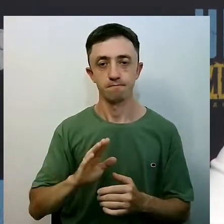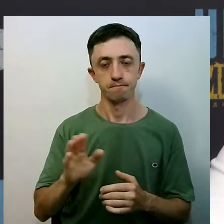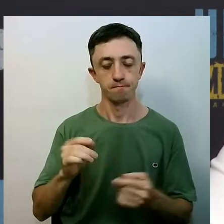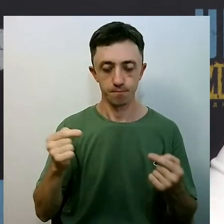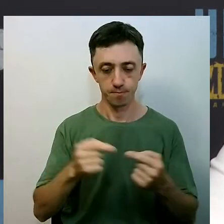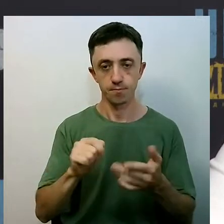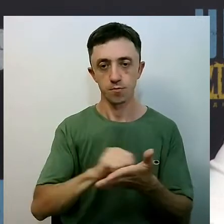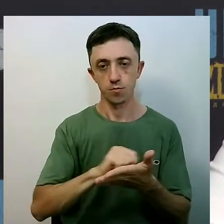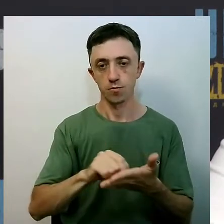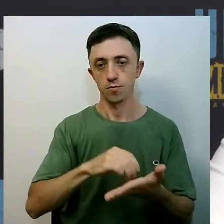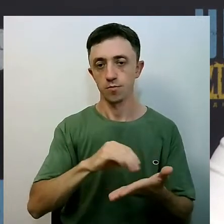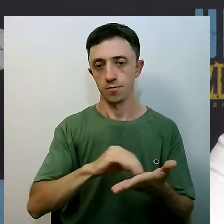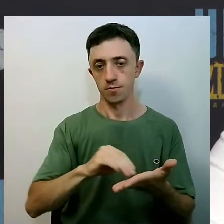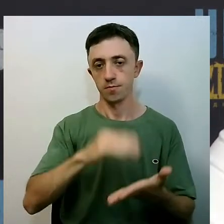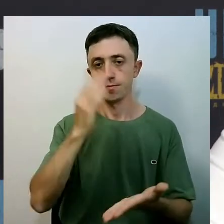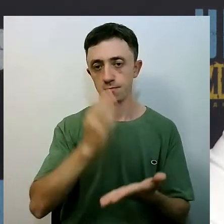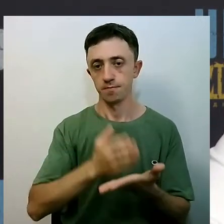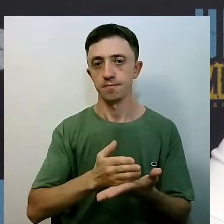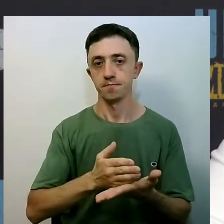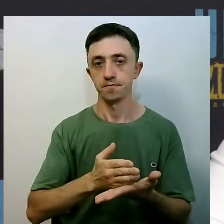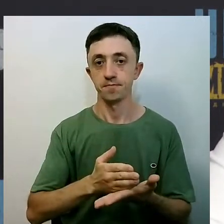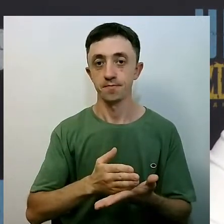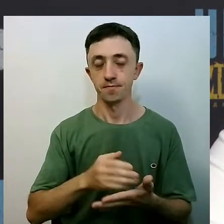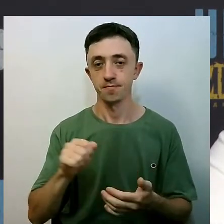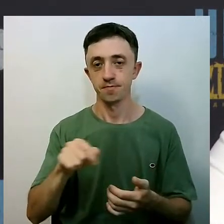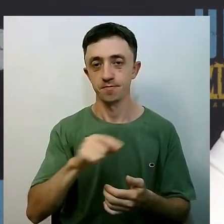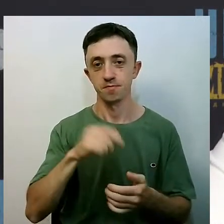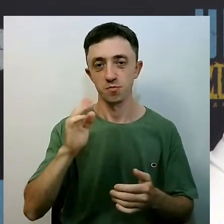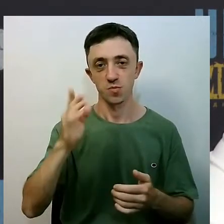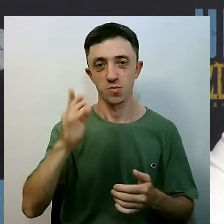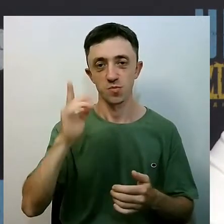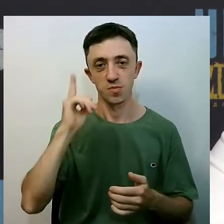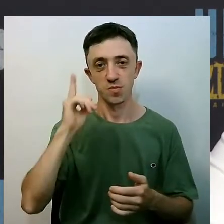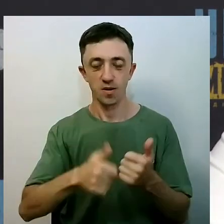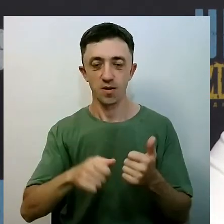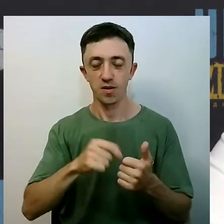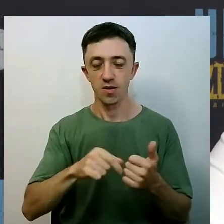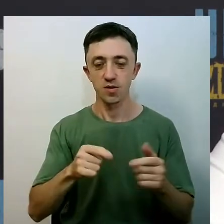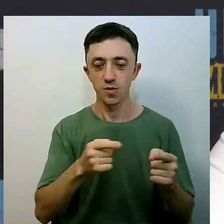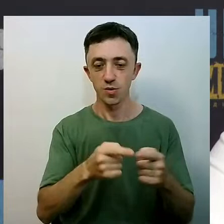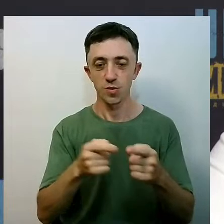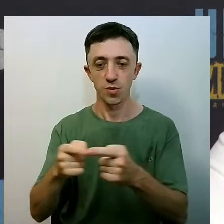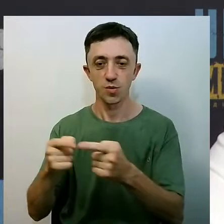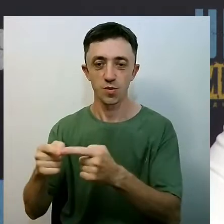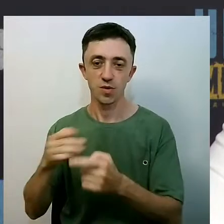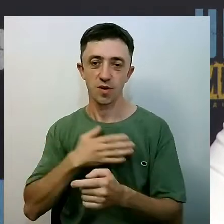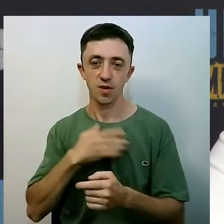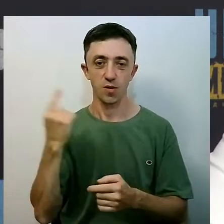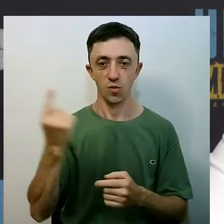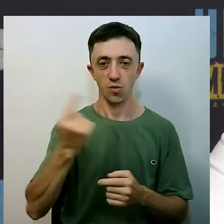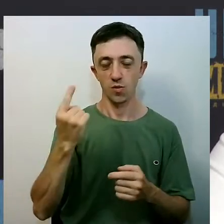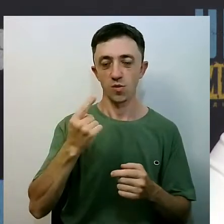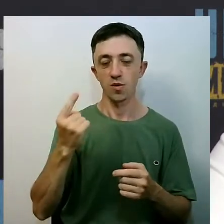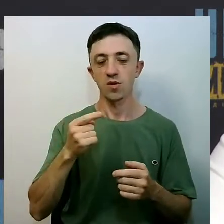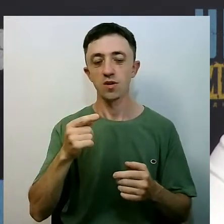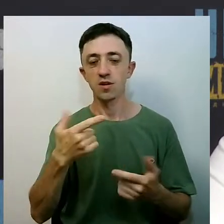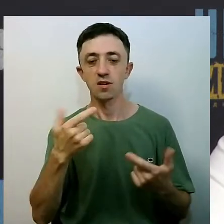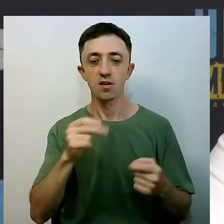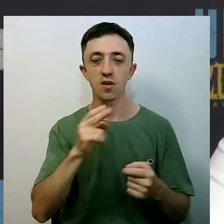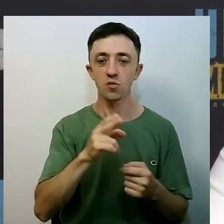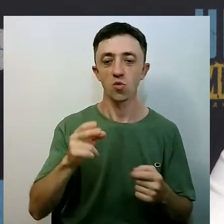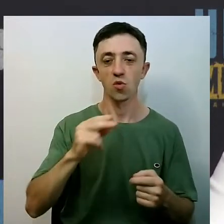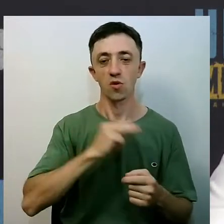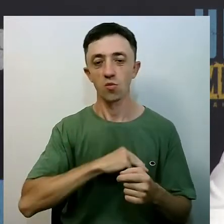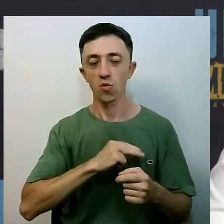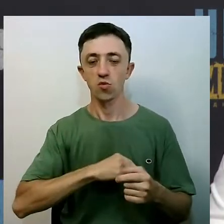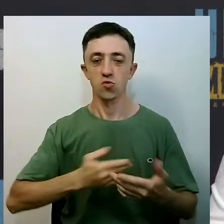law. And it is great that we are going to have inventory, because we will get information about